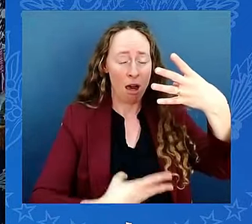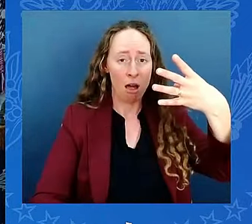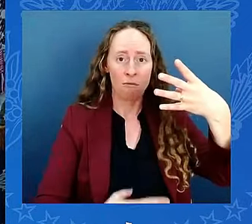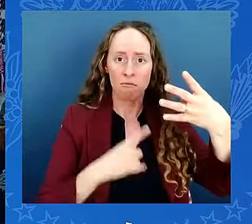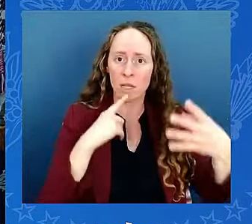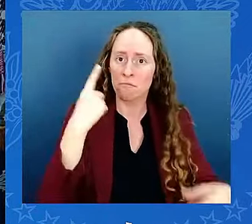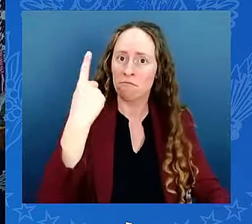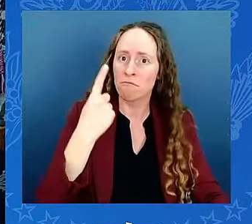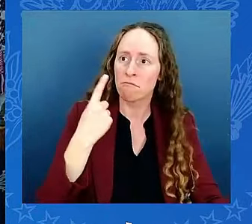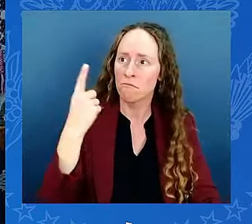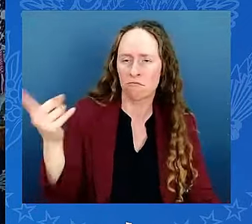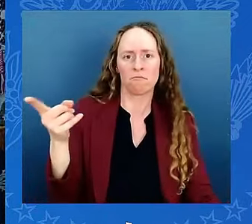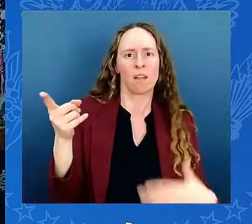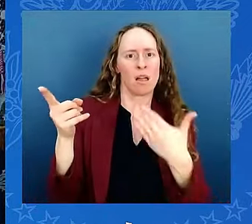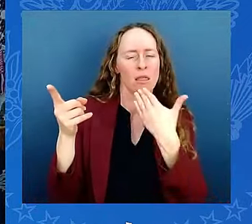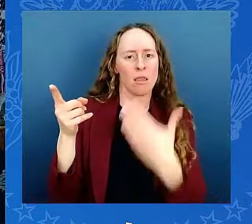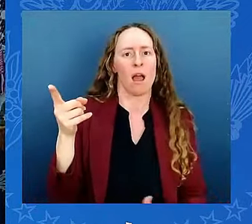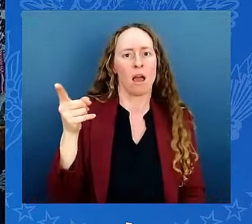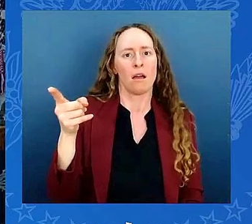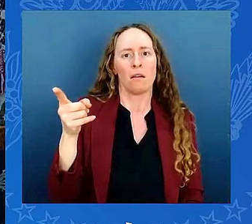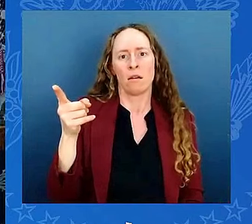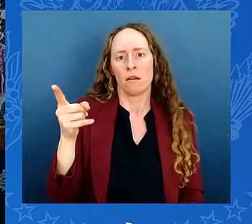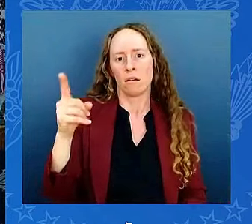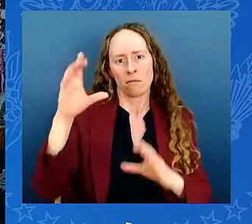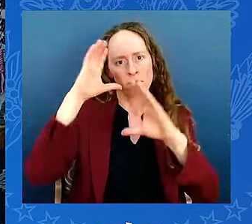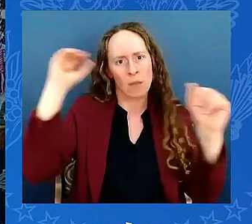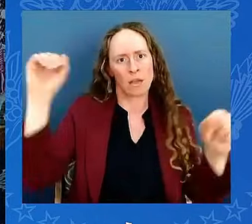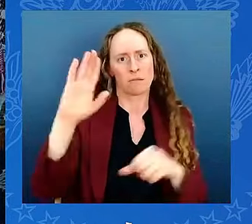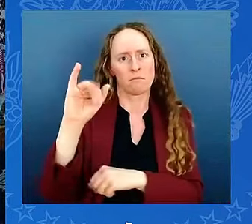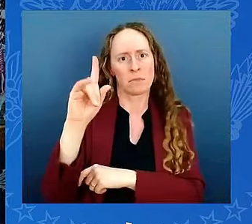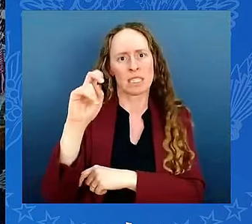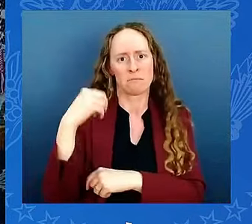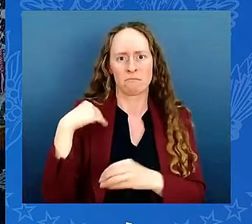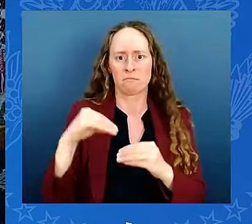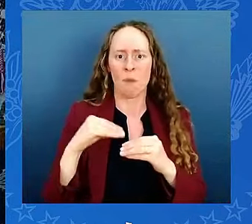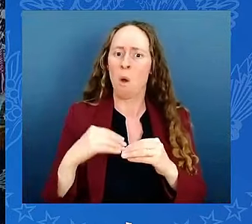more inclusive future for everyone.